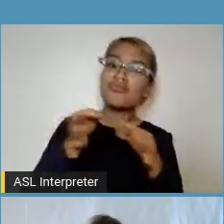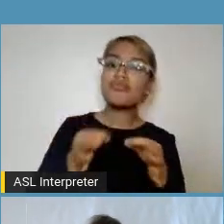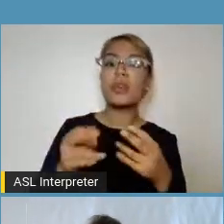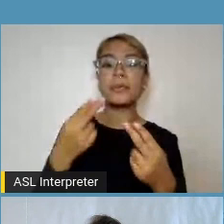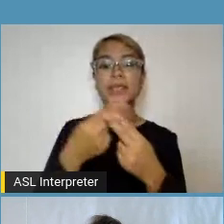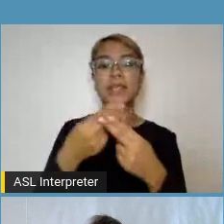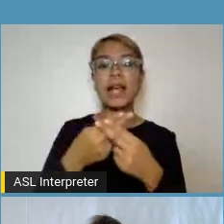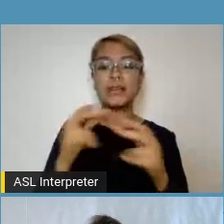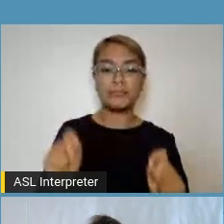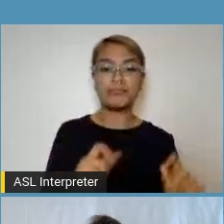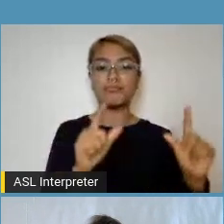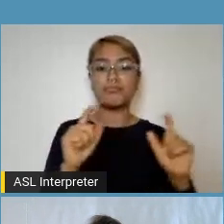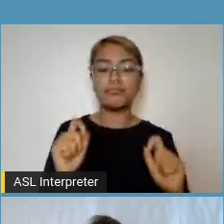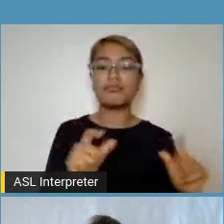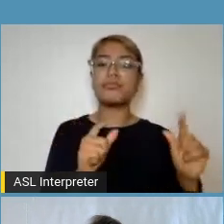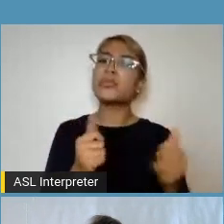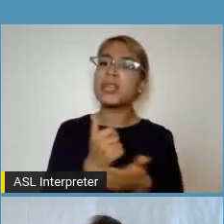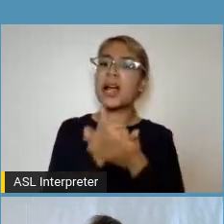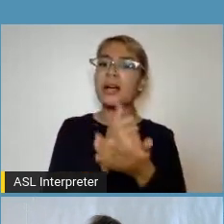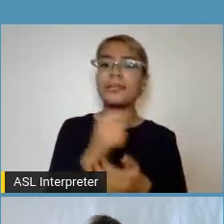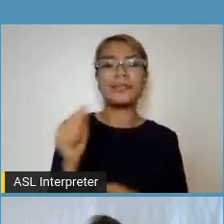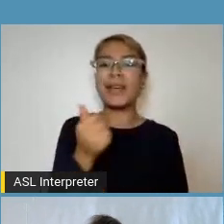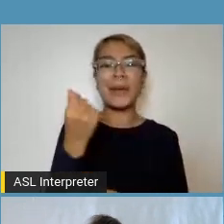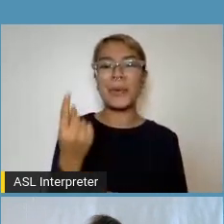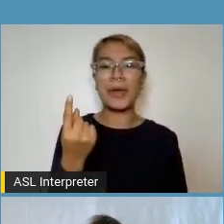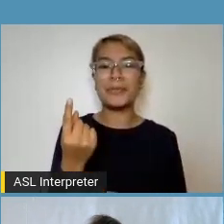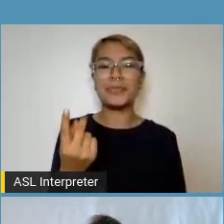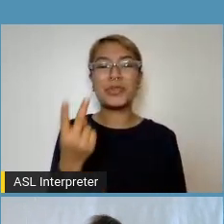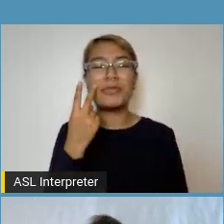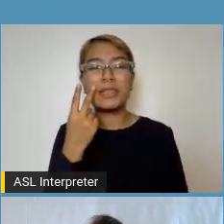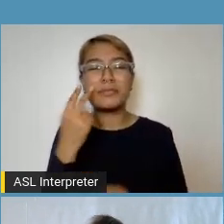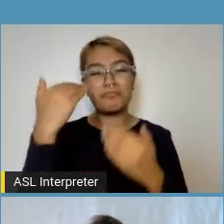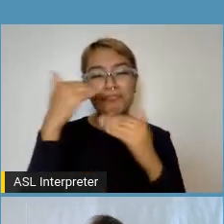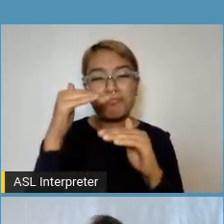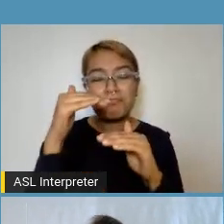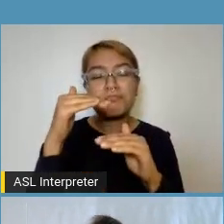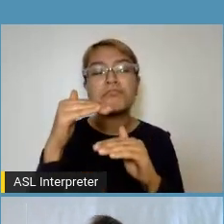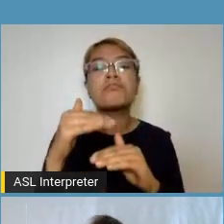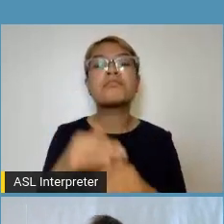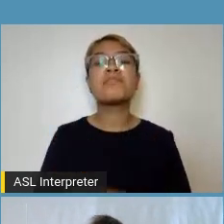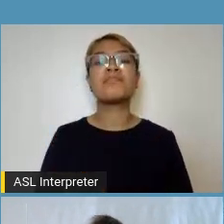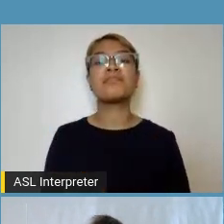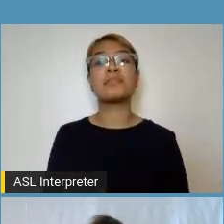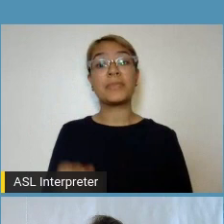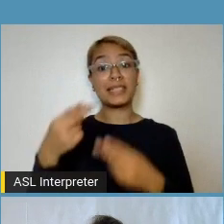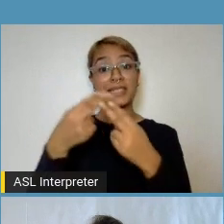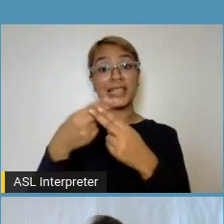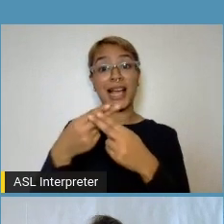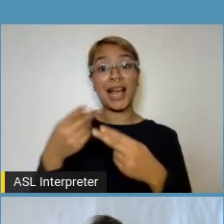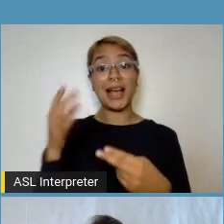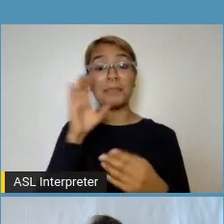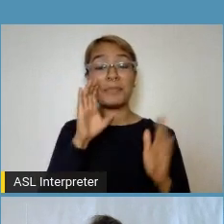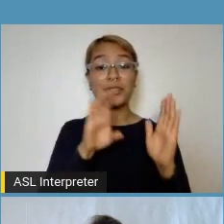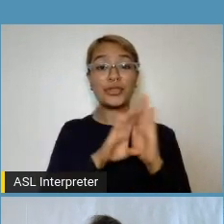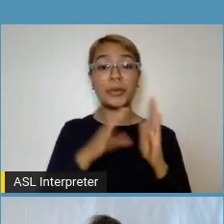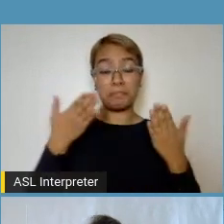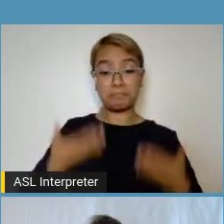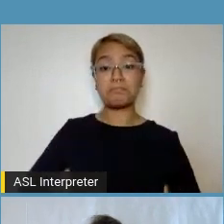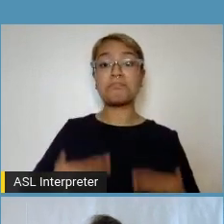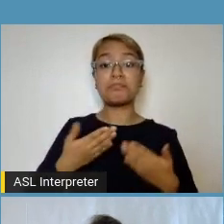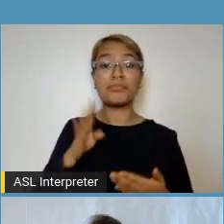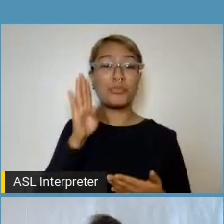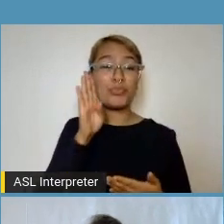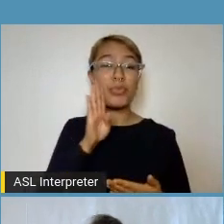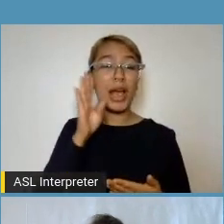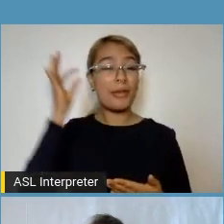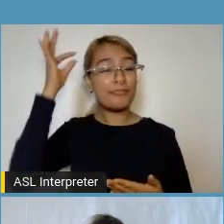in order to assist anyone who may be visually impaired. This slide has a photo of me, a white woman with brown hair, wearing